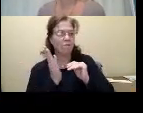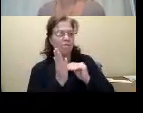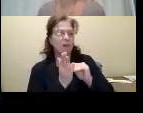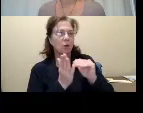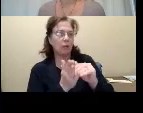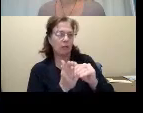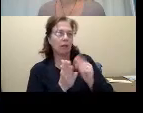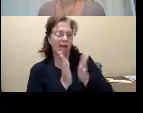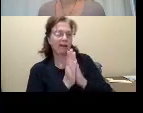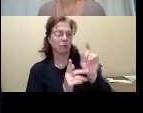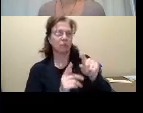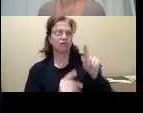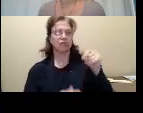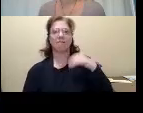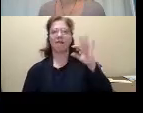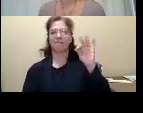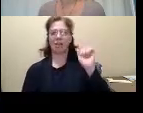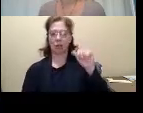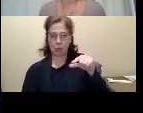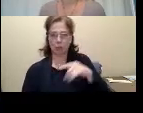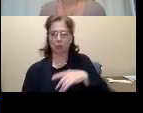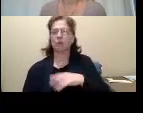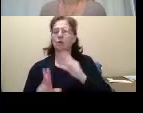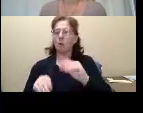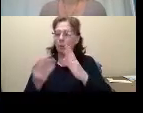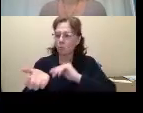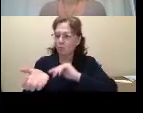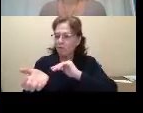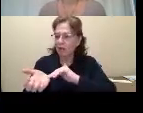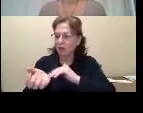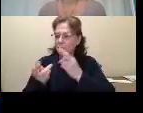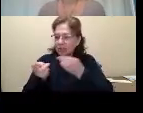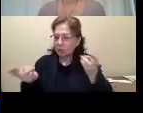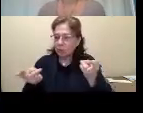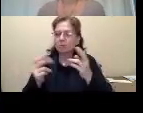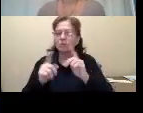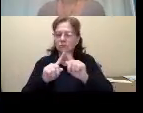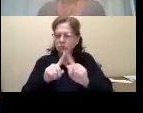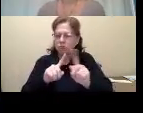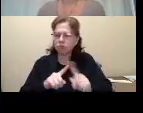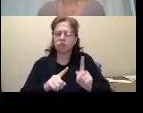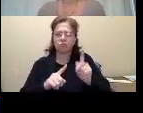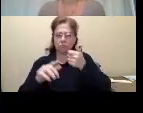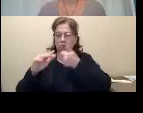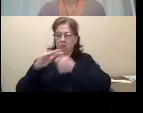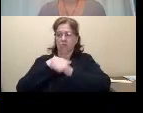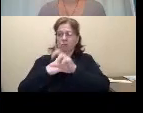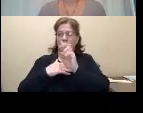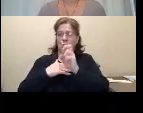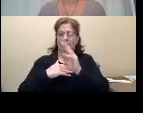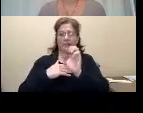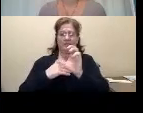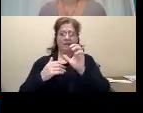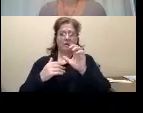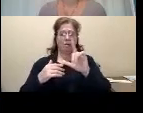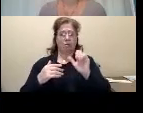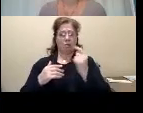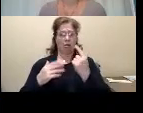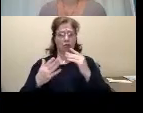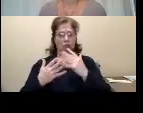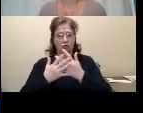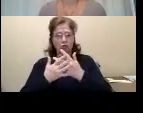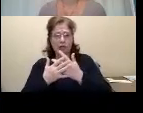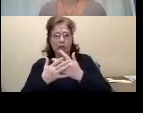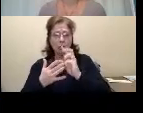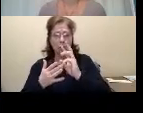in there. We have resources for providers on the URMC lung screening website. So